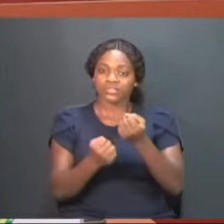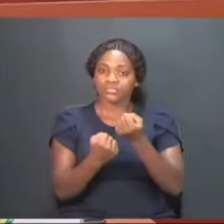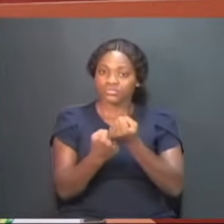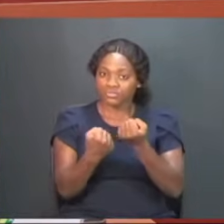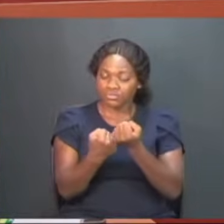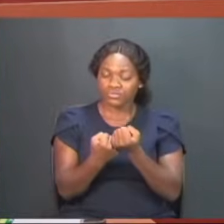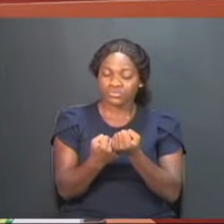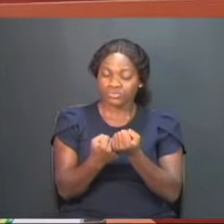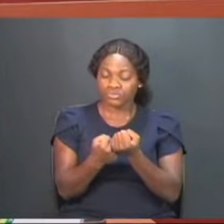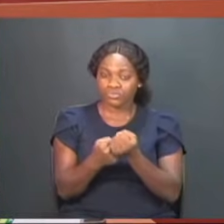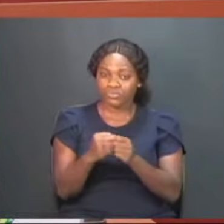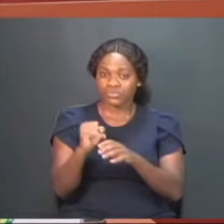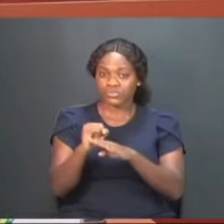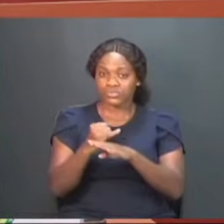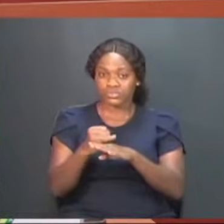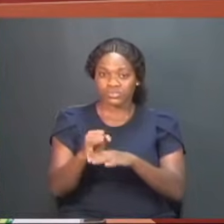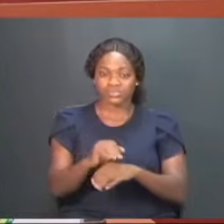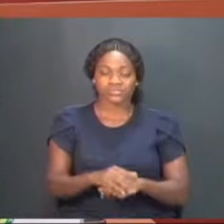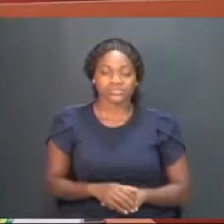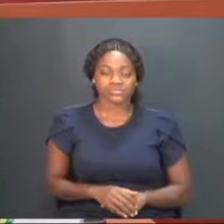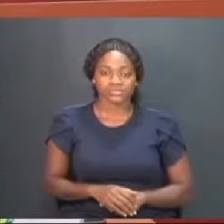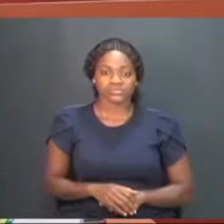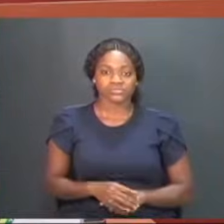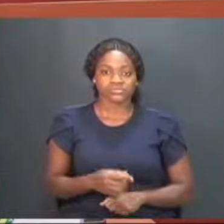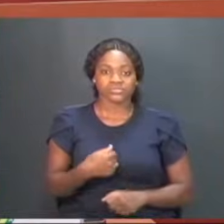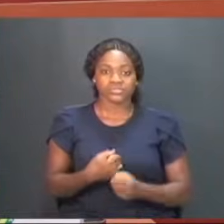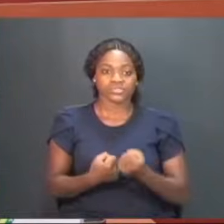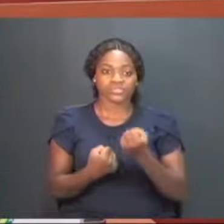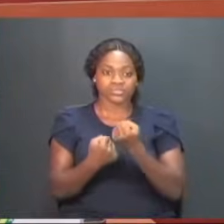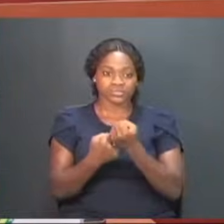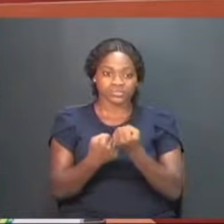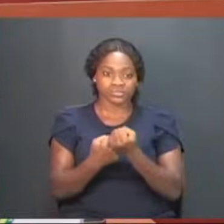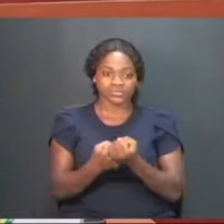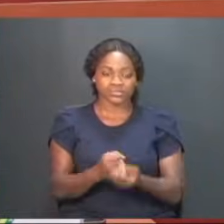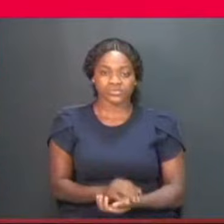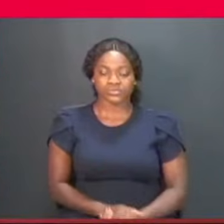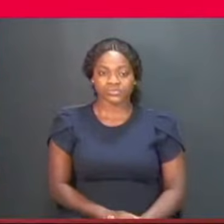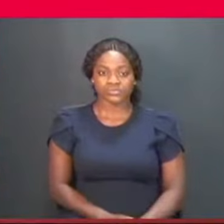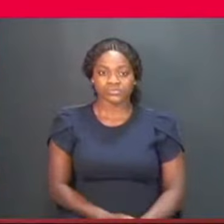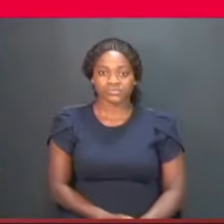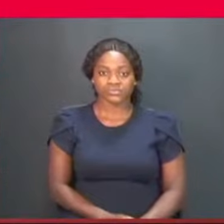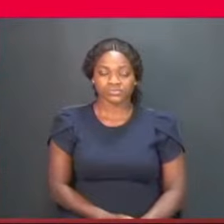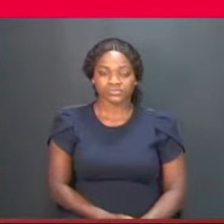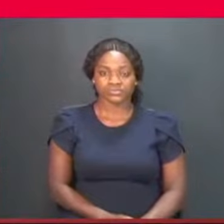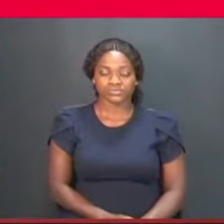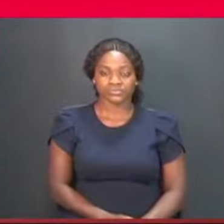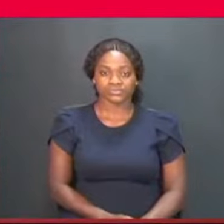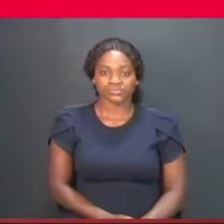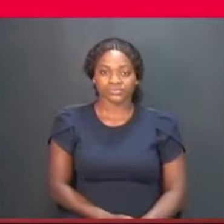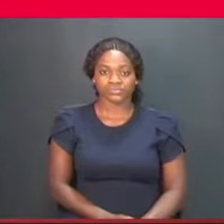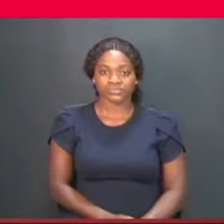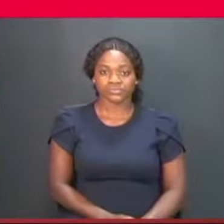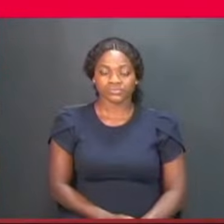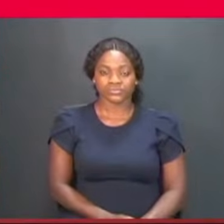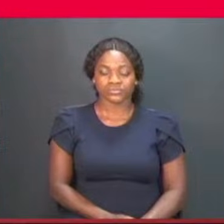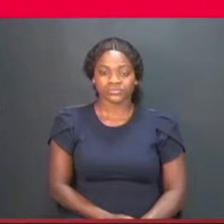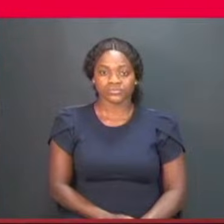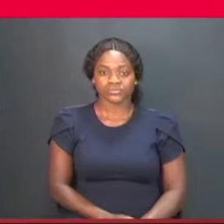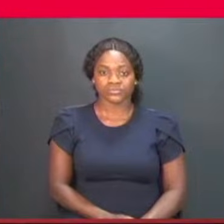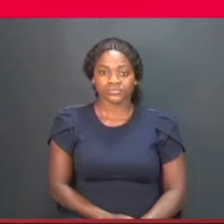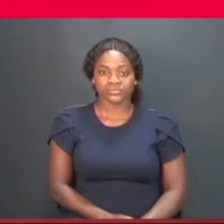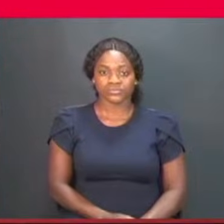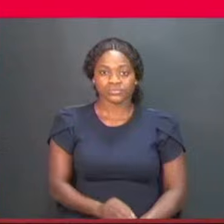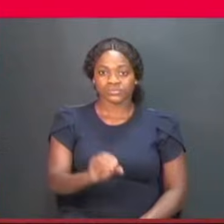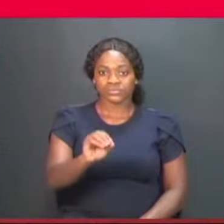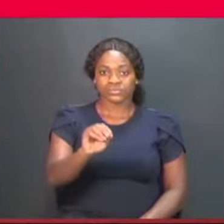this industry. Mr. Speaker, I so support. Thank you, Honorable Kwabi. Thank you very much, Mr. Speaker. First